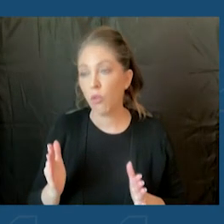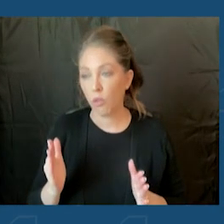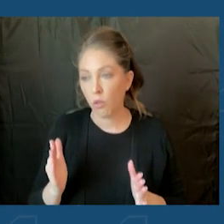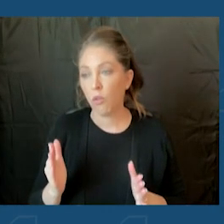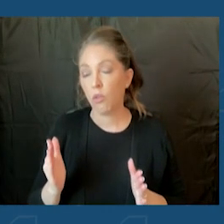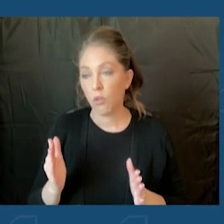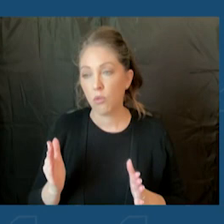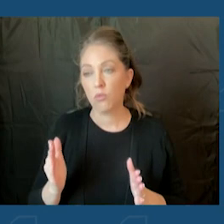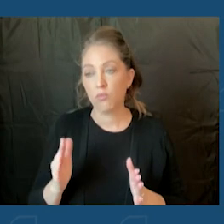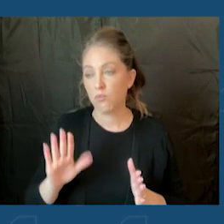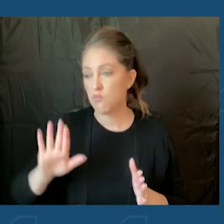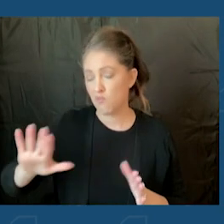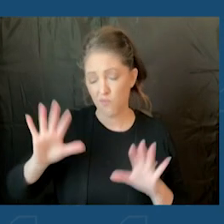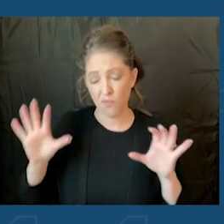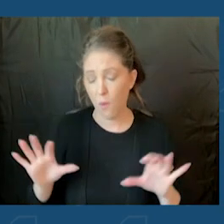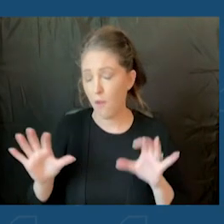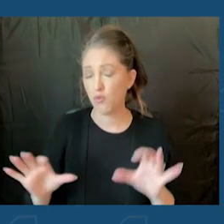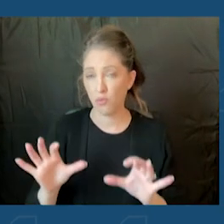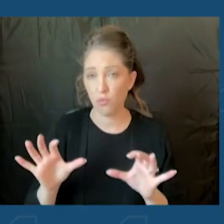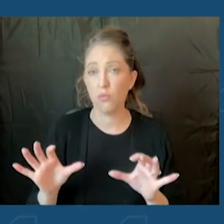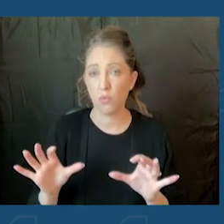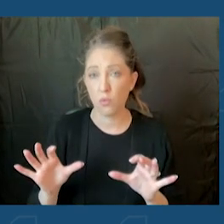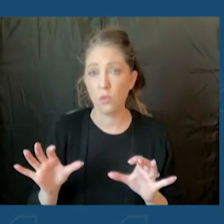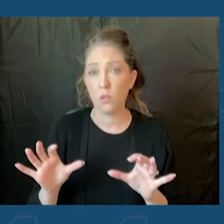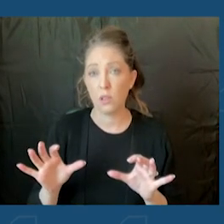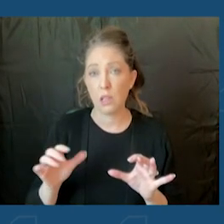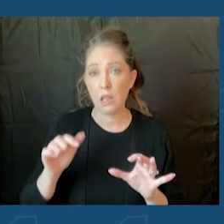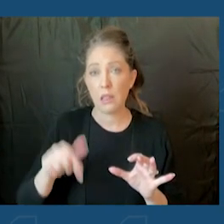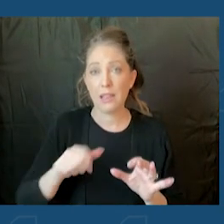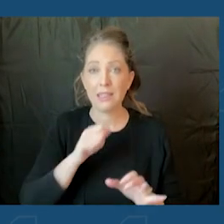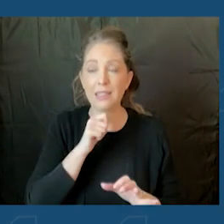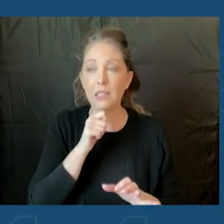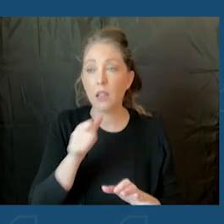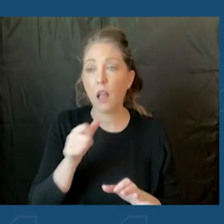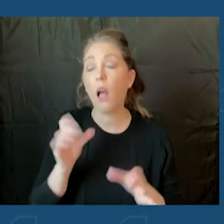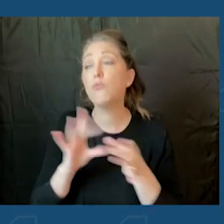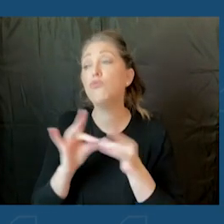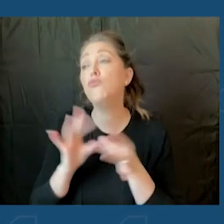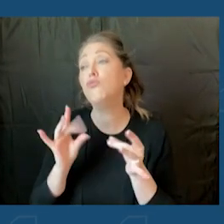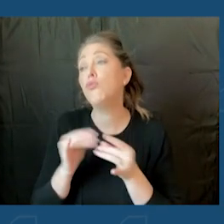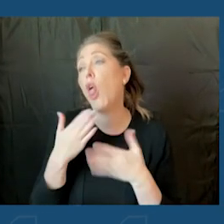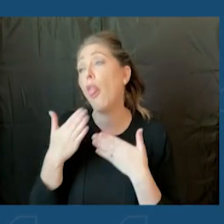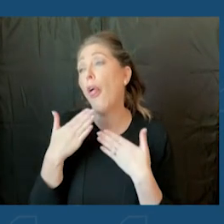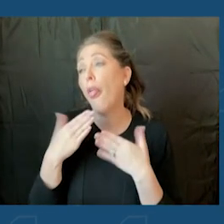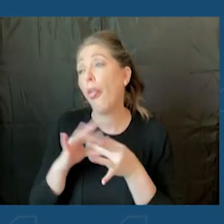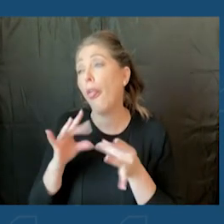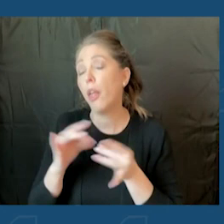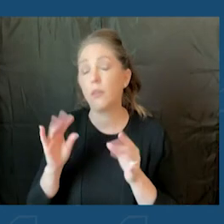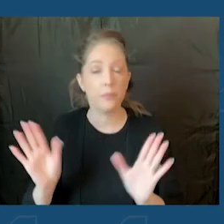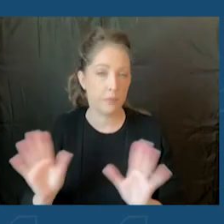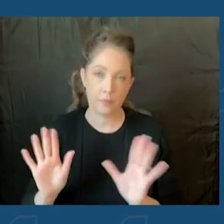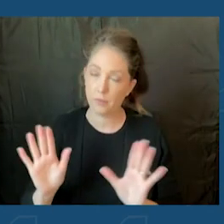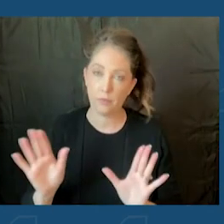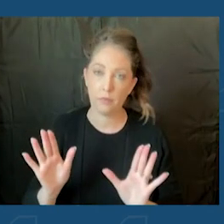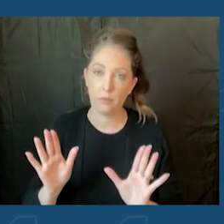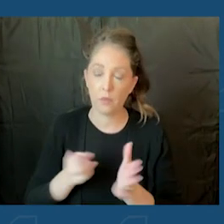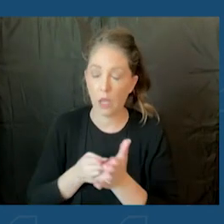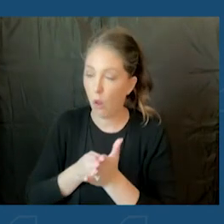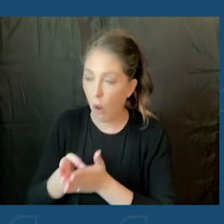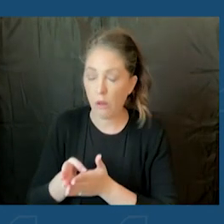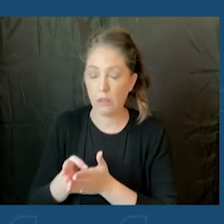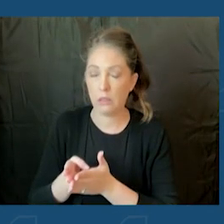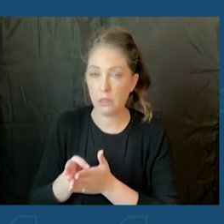for what you're doing. This is not lip service. You are taking a humongous step forward in